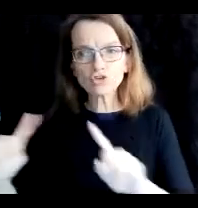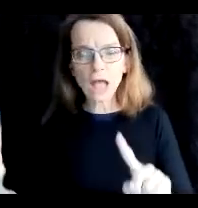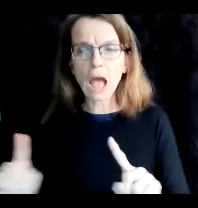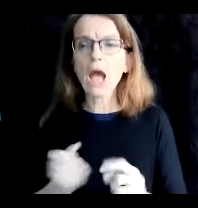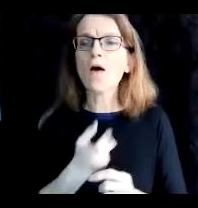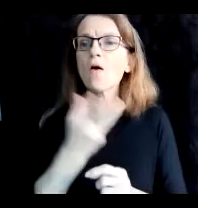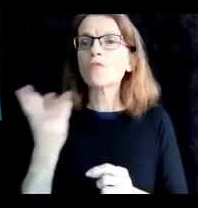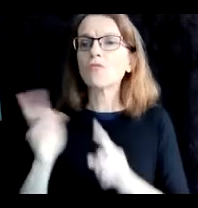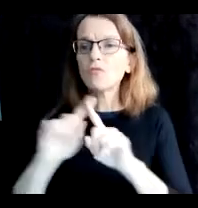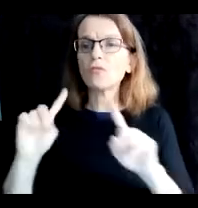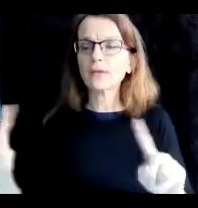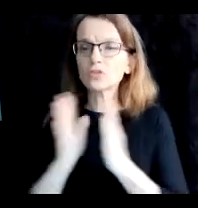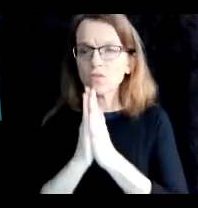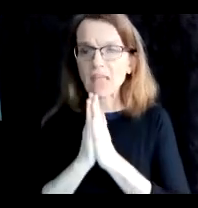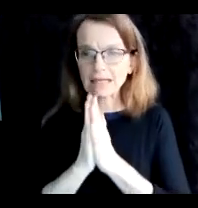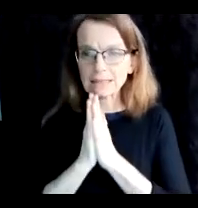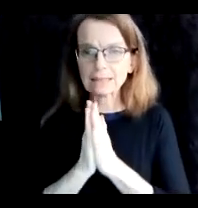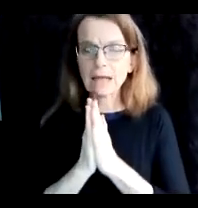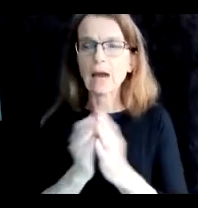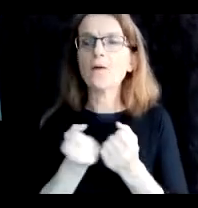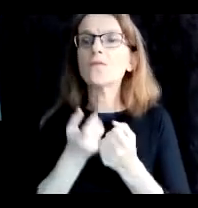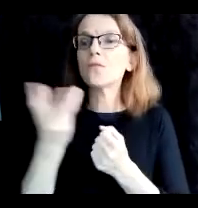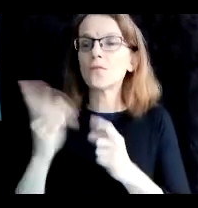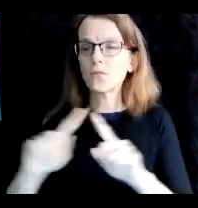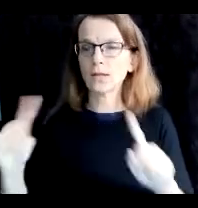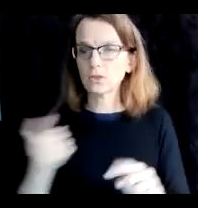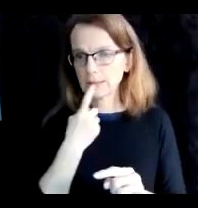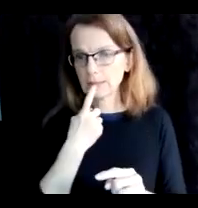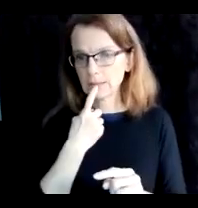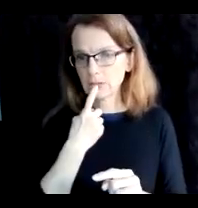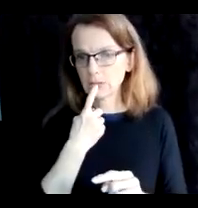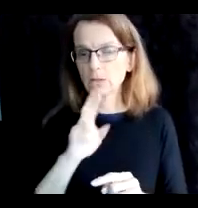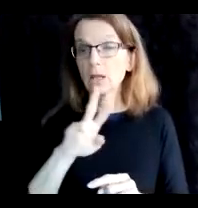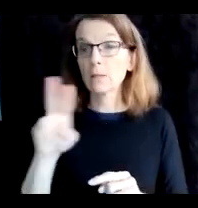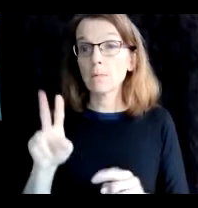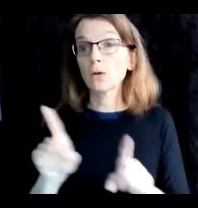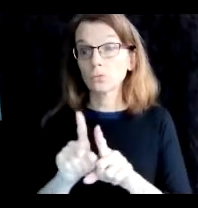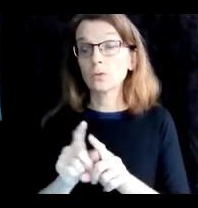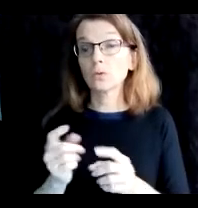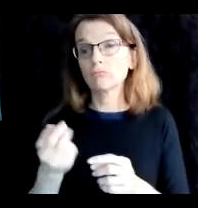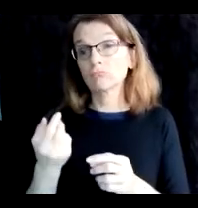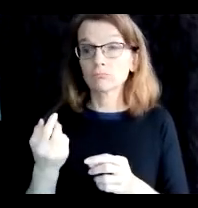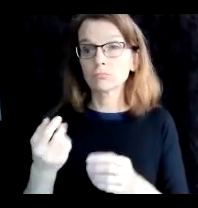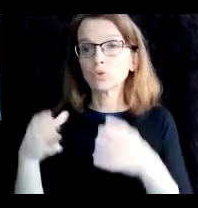but for example, religious tradition like Confucian tradition plays an important role. And it means